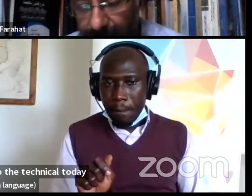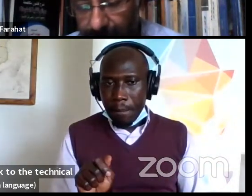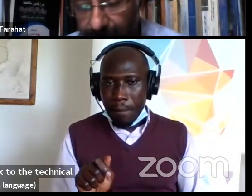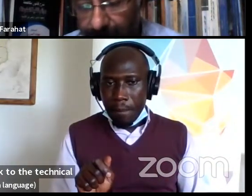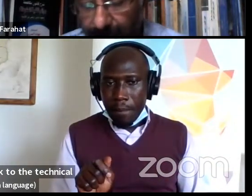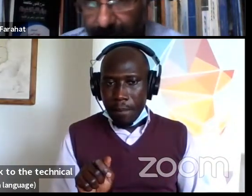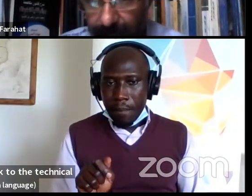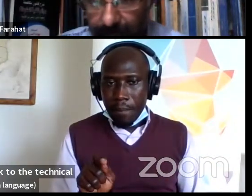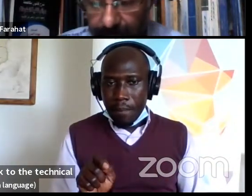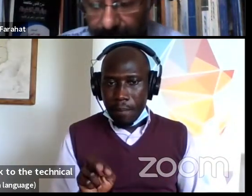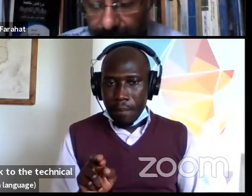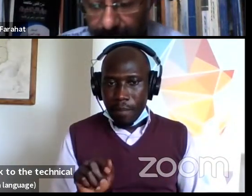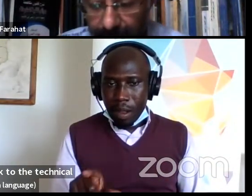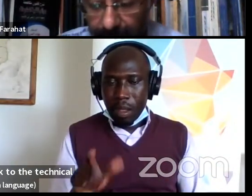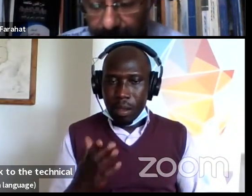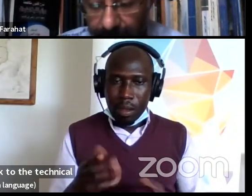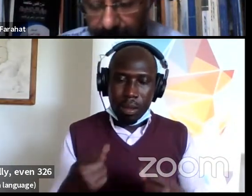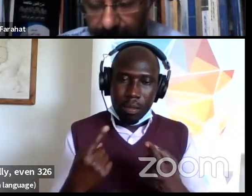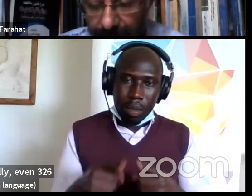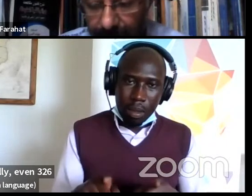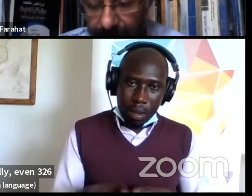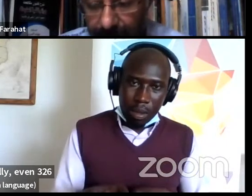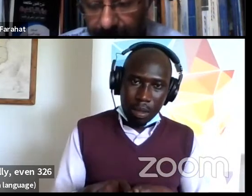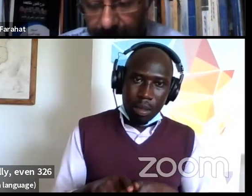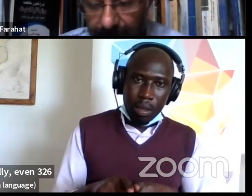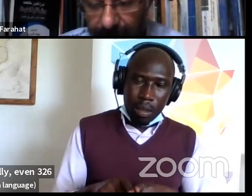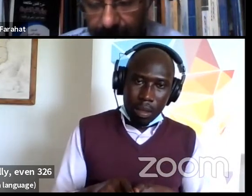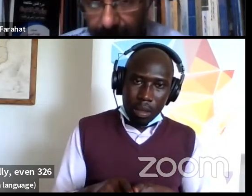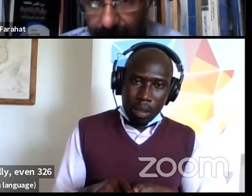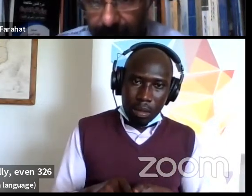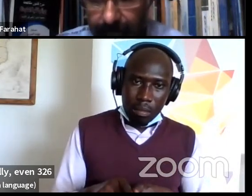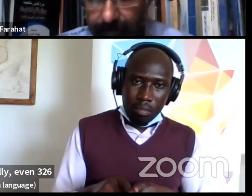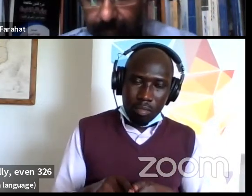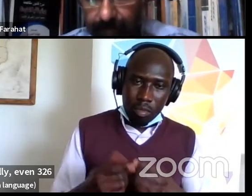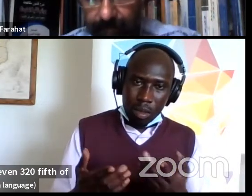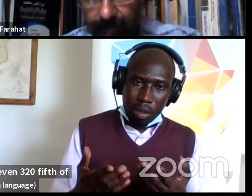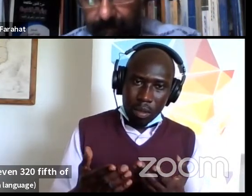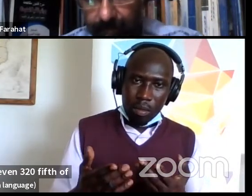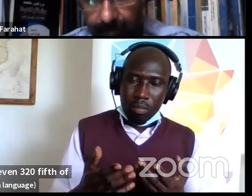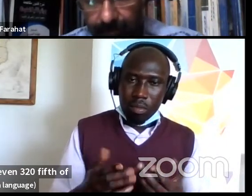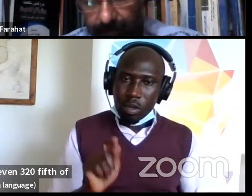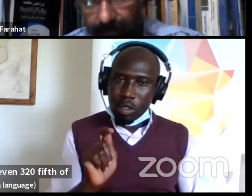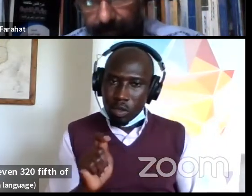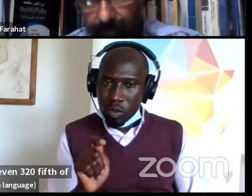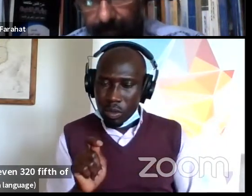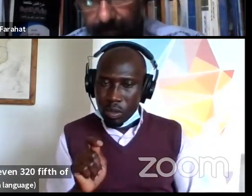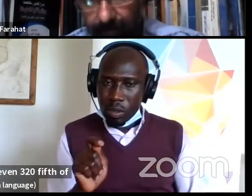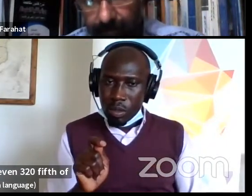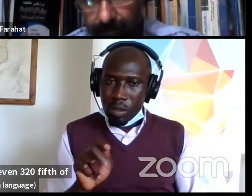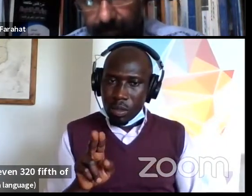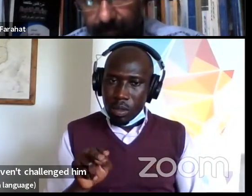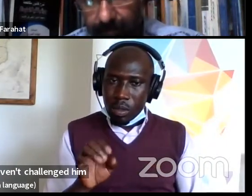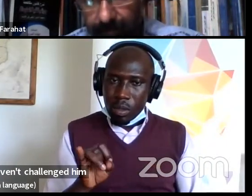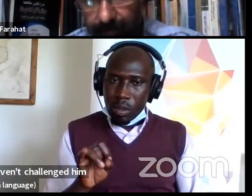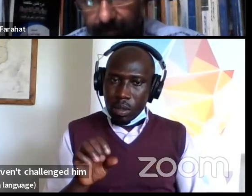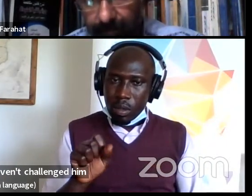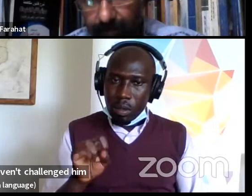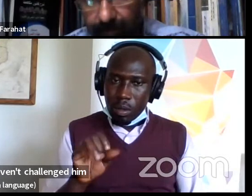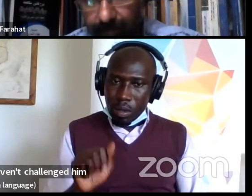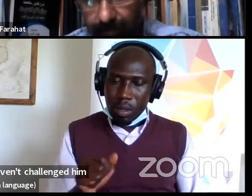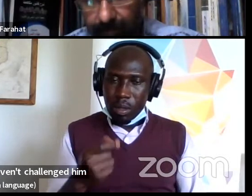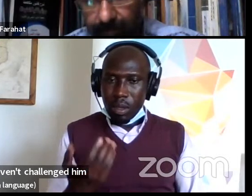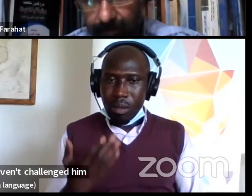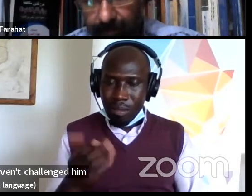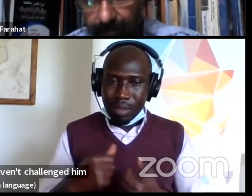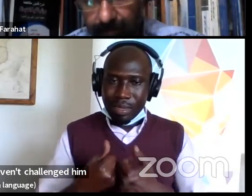actually even pre 25th of July events, Tunisia was still having challenges when it comes to digital rights,